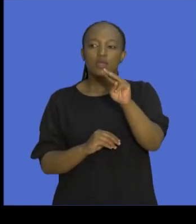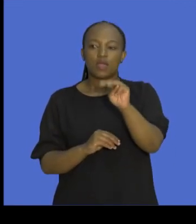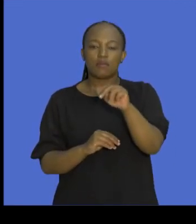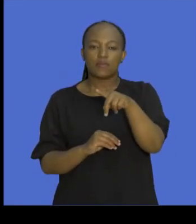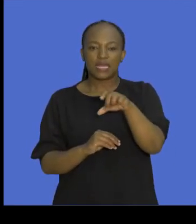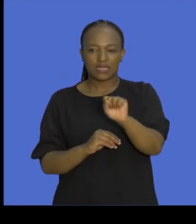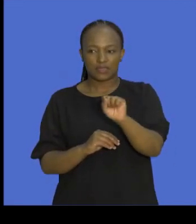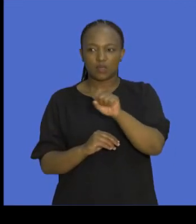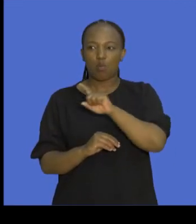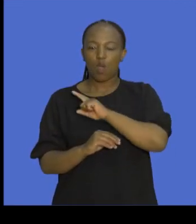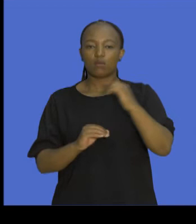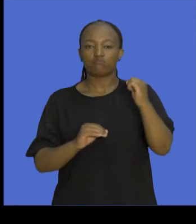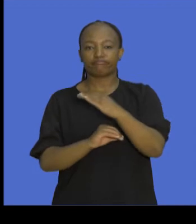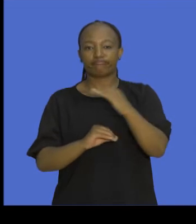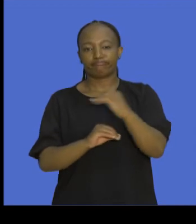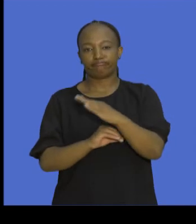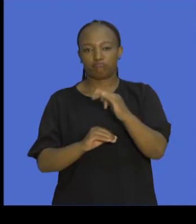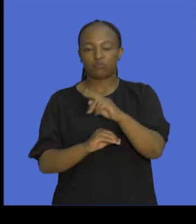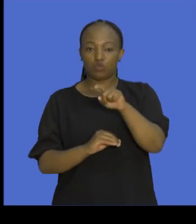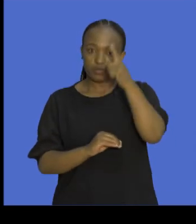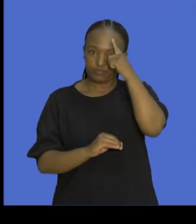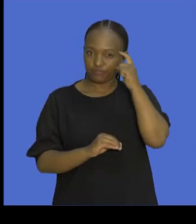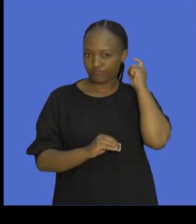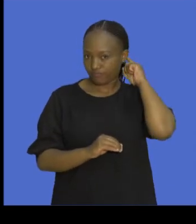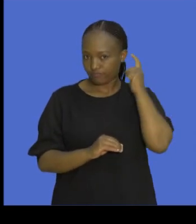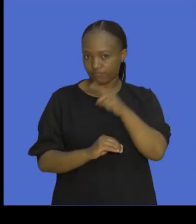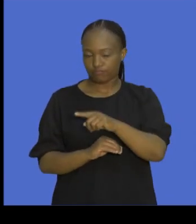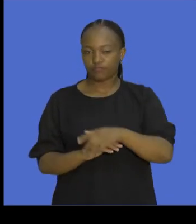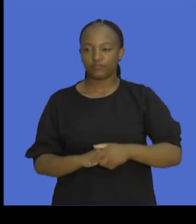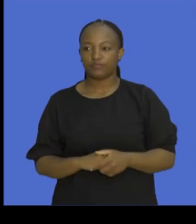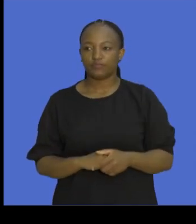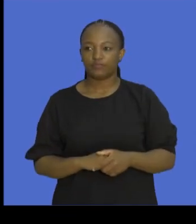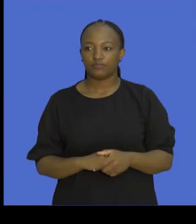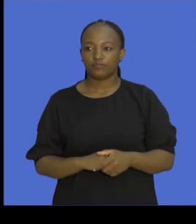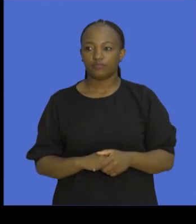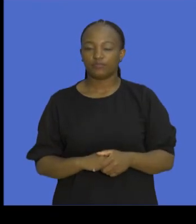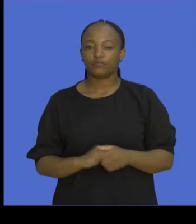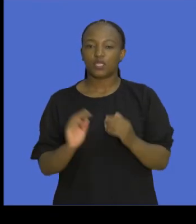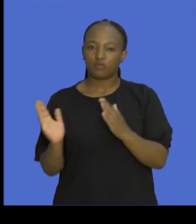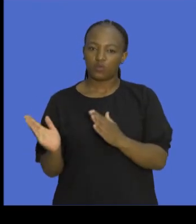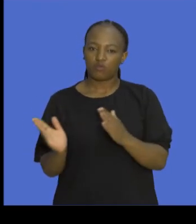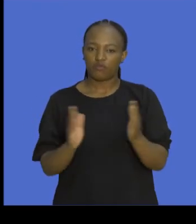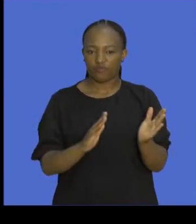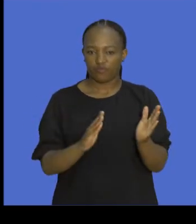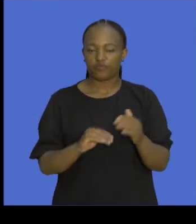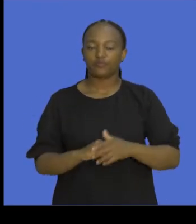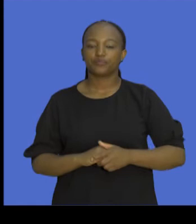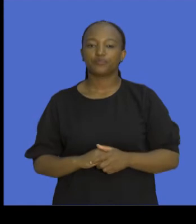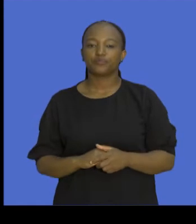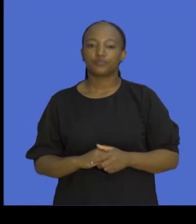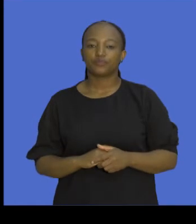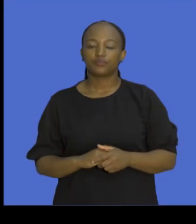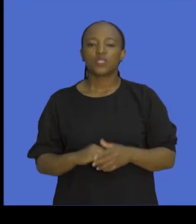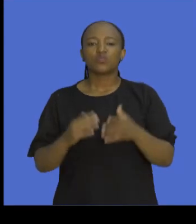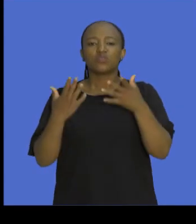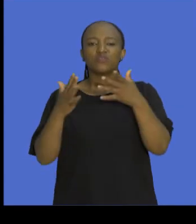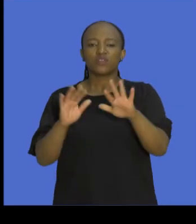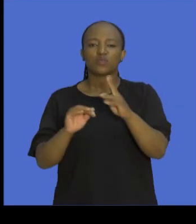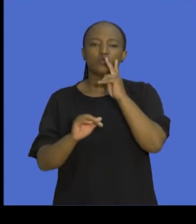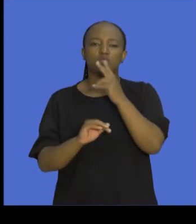because it's current. Take note of that. Okay, right. So if we step off that, we realize that